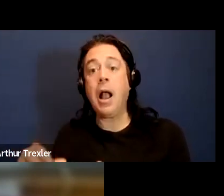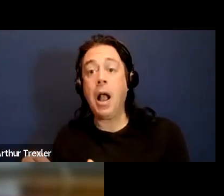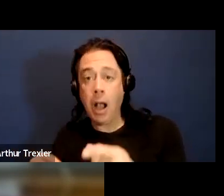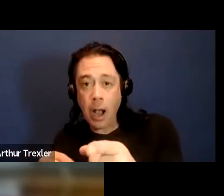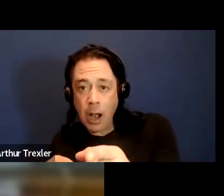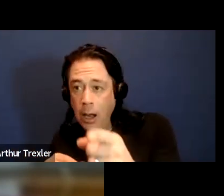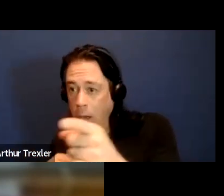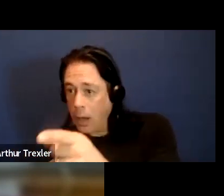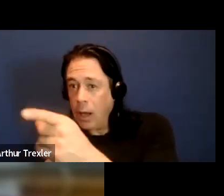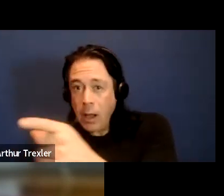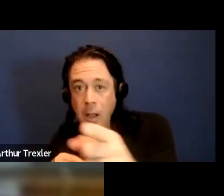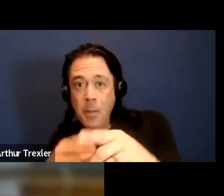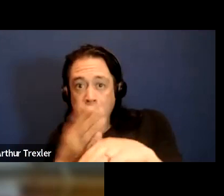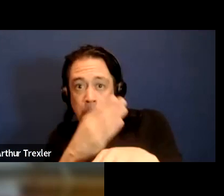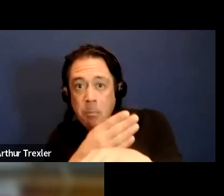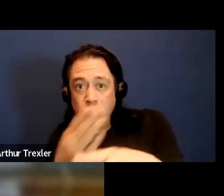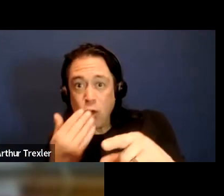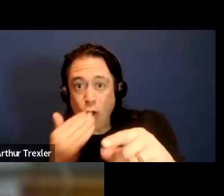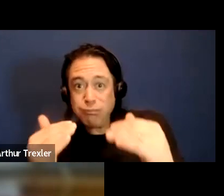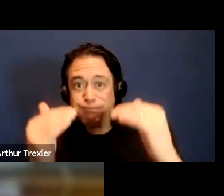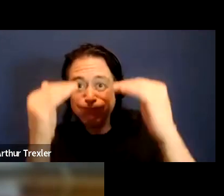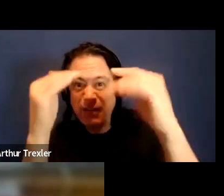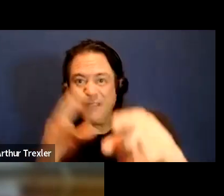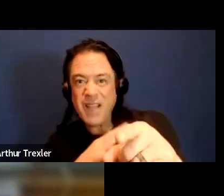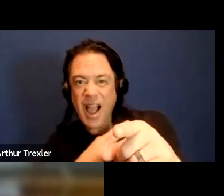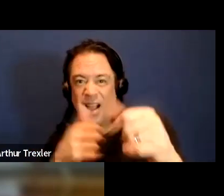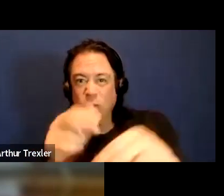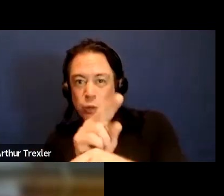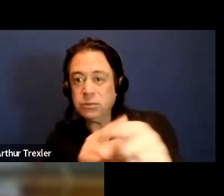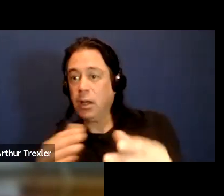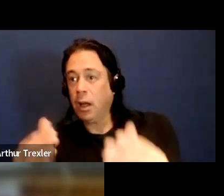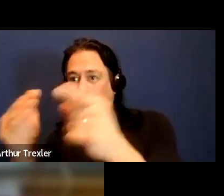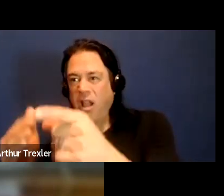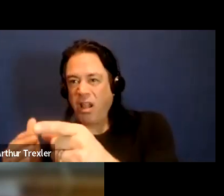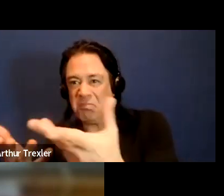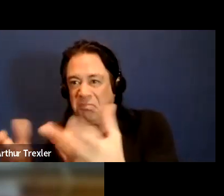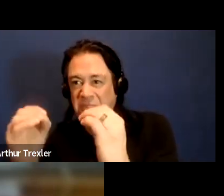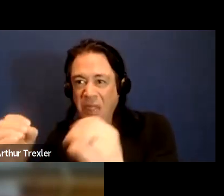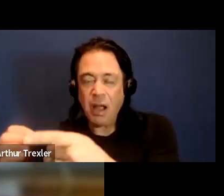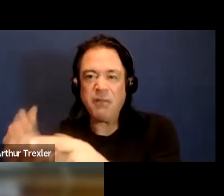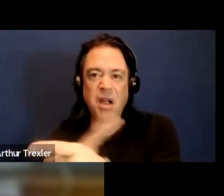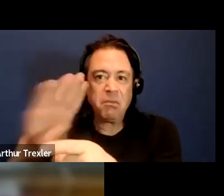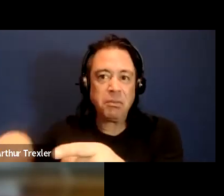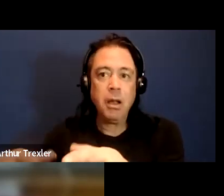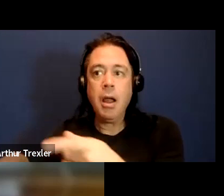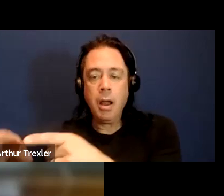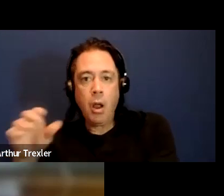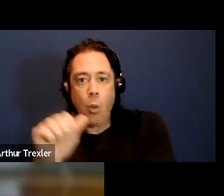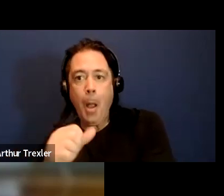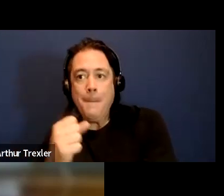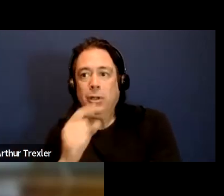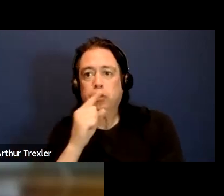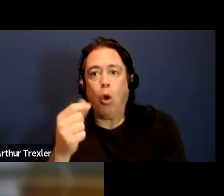progress. We want to see systems change. So we want to measure the extent to which activities change the